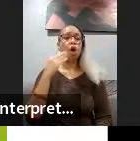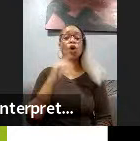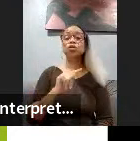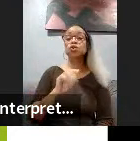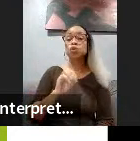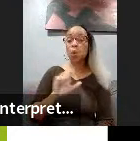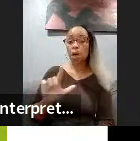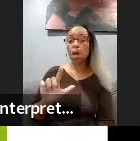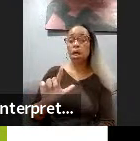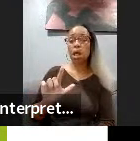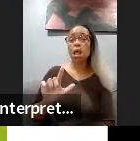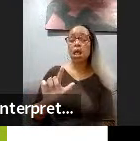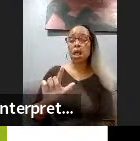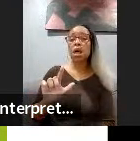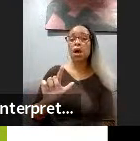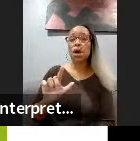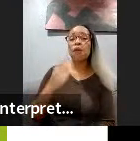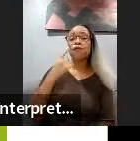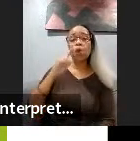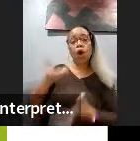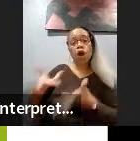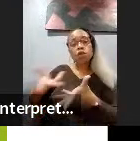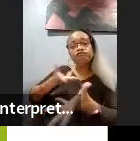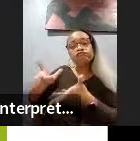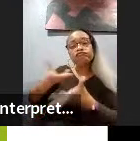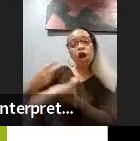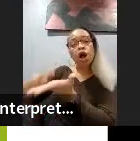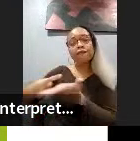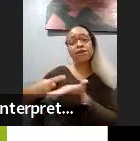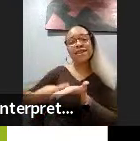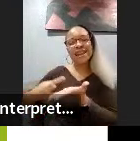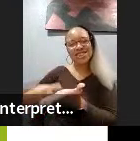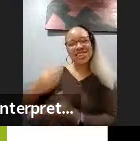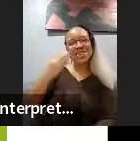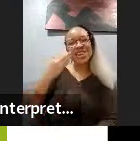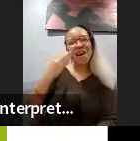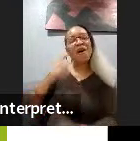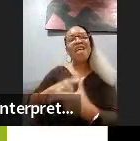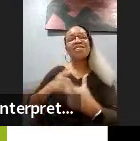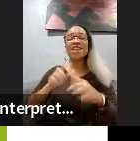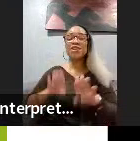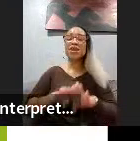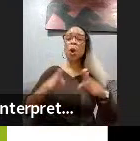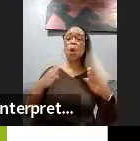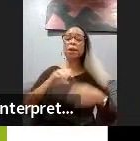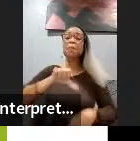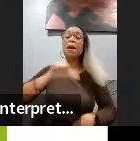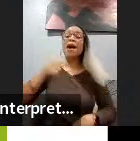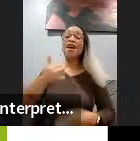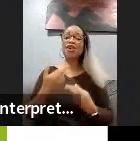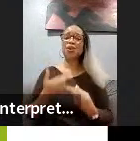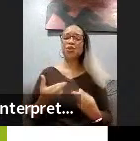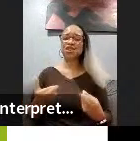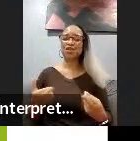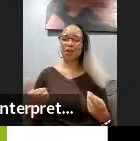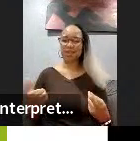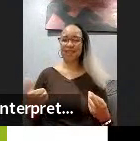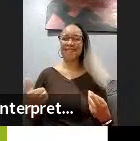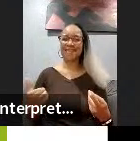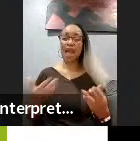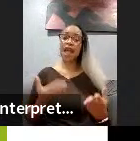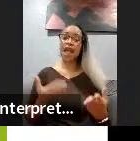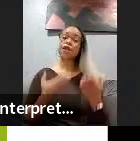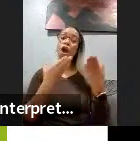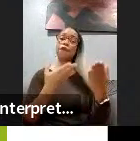to further the conversation, right? Then you can open up other resources and other, offerings